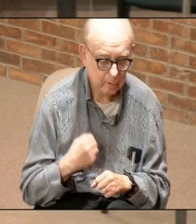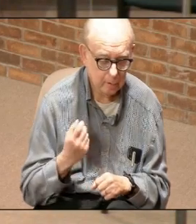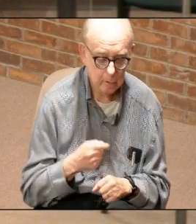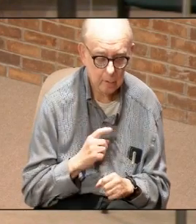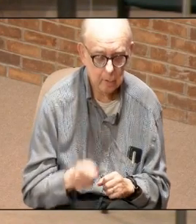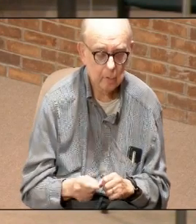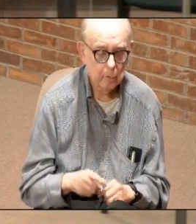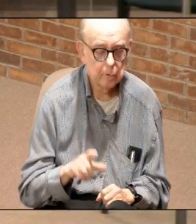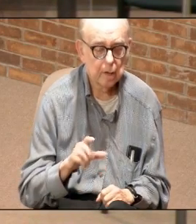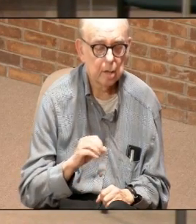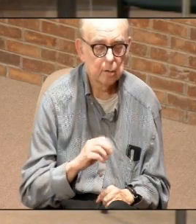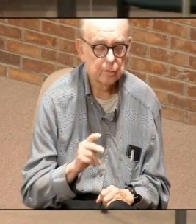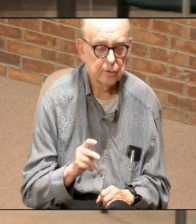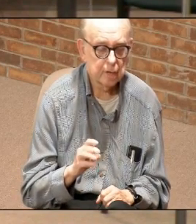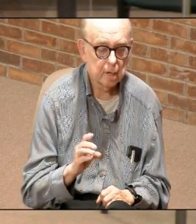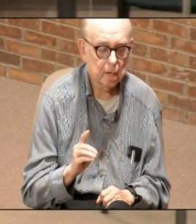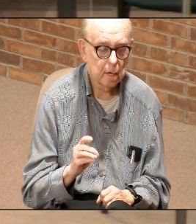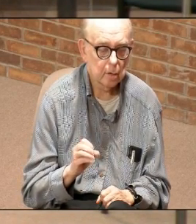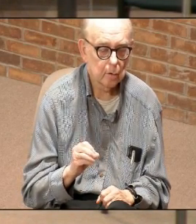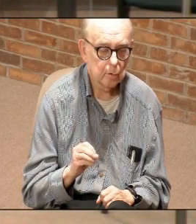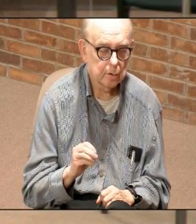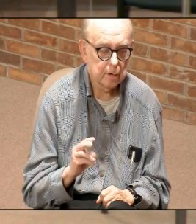into lockdown.